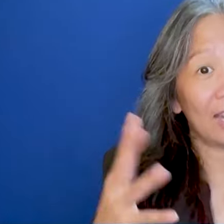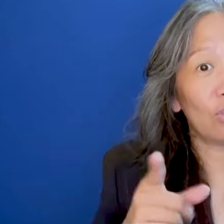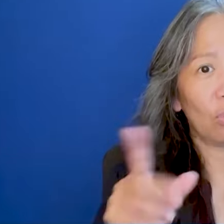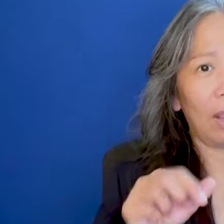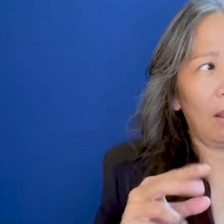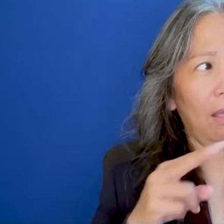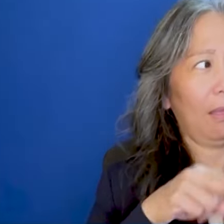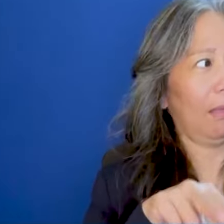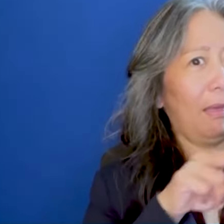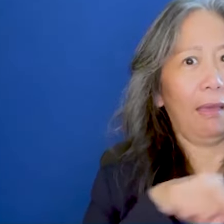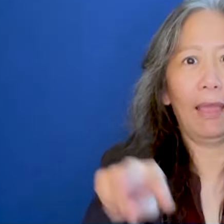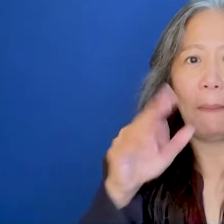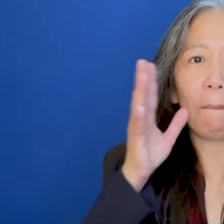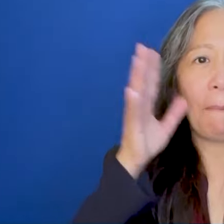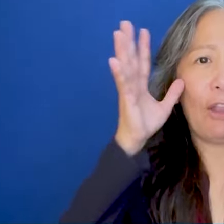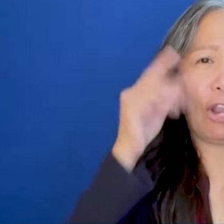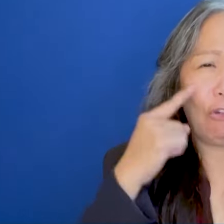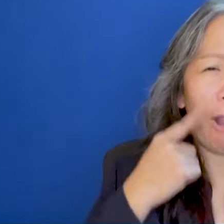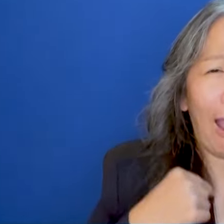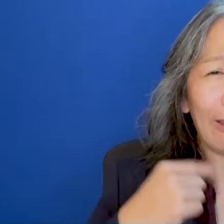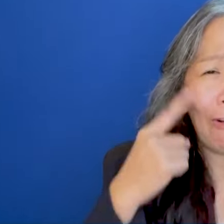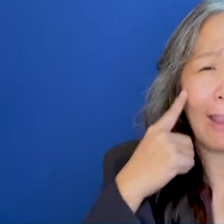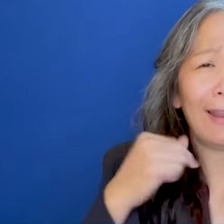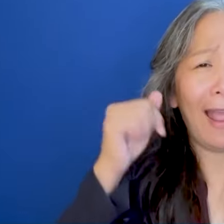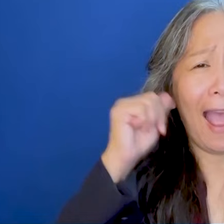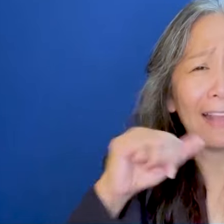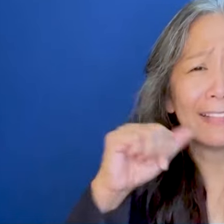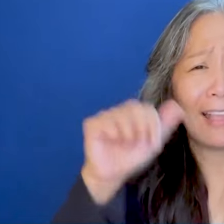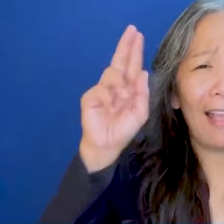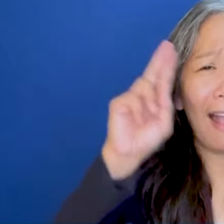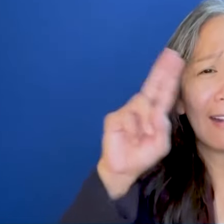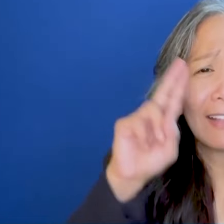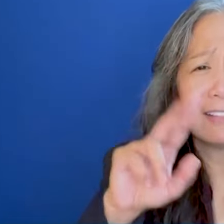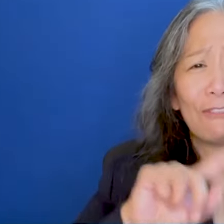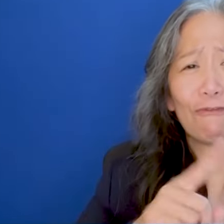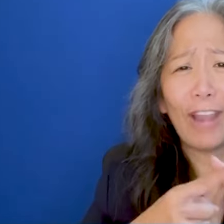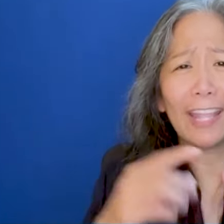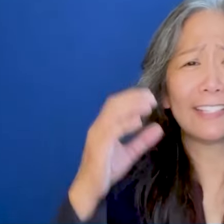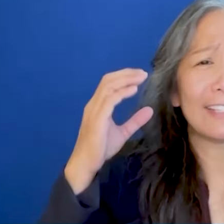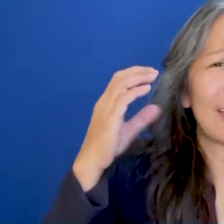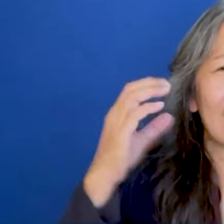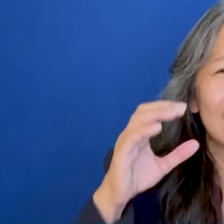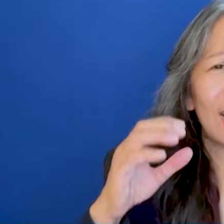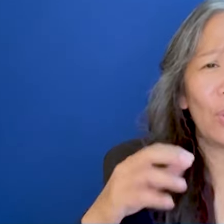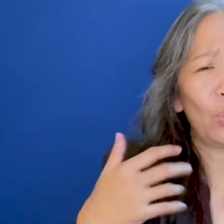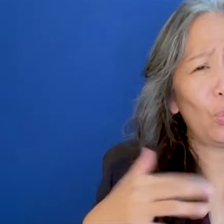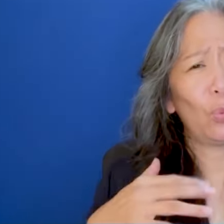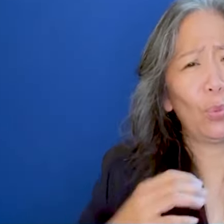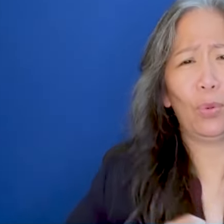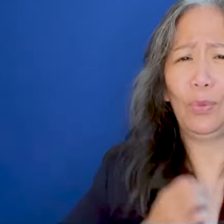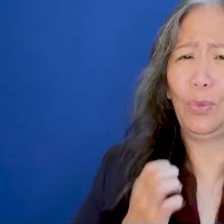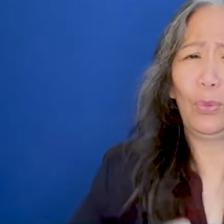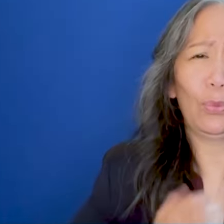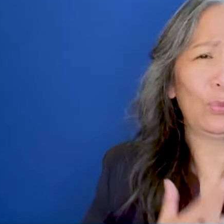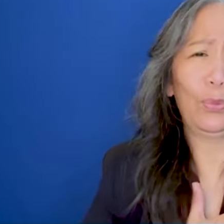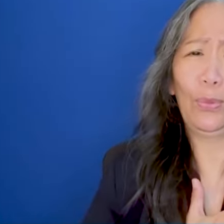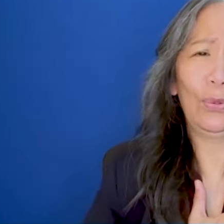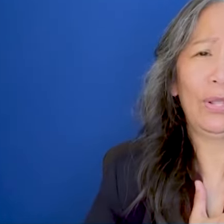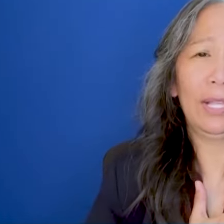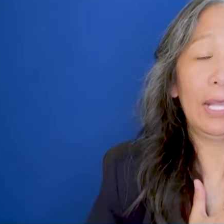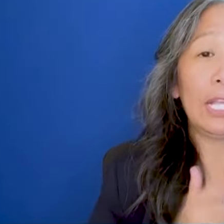that was a lot. You could look around, there were parents crying, you know, aunties, uncles, friends, cousins. It was super